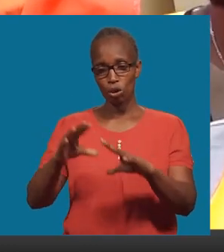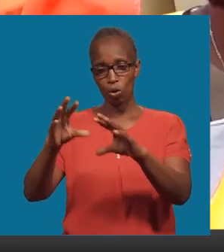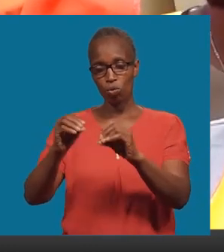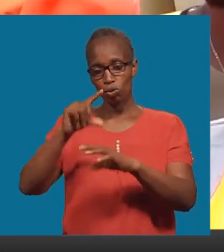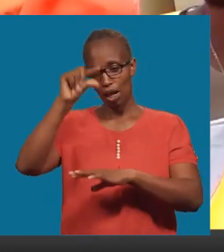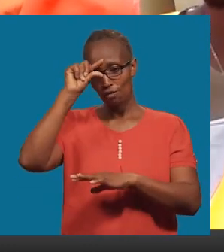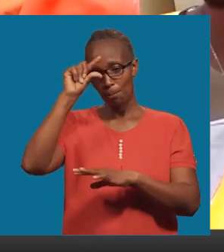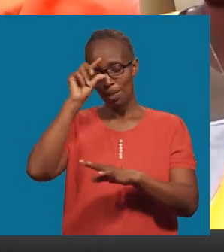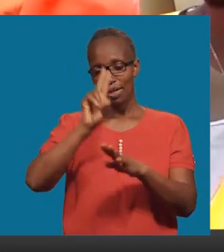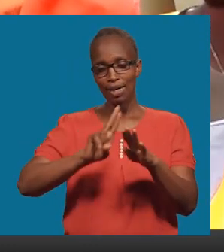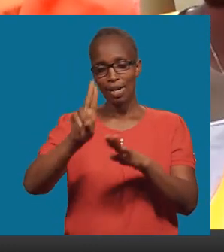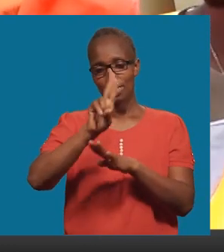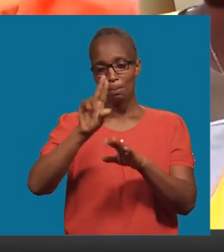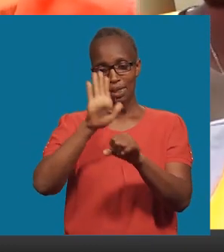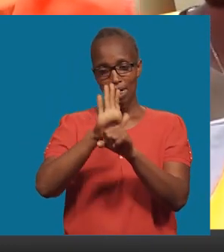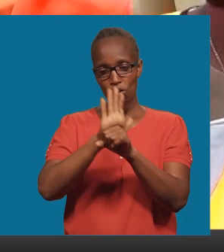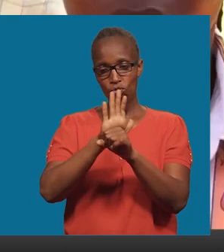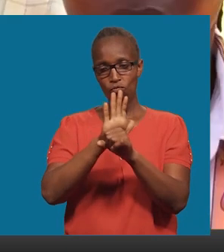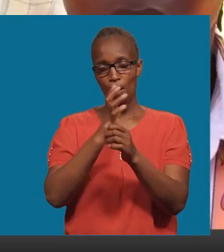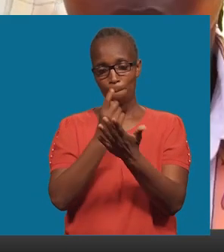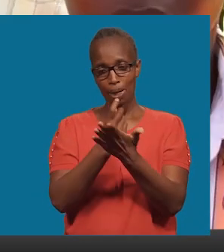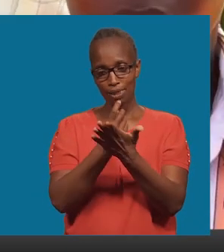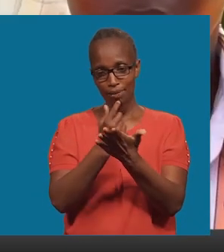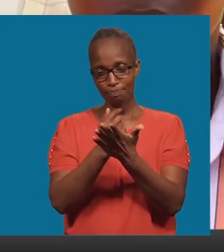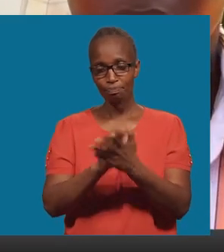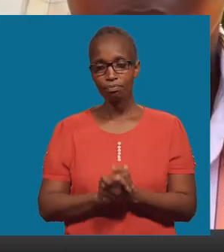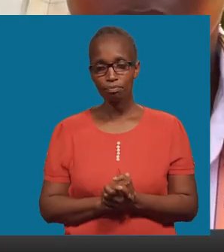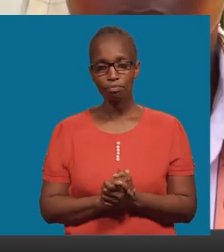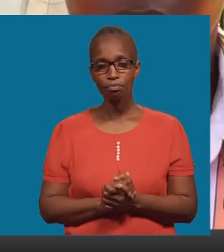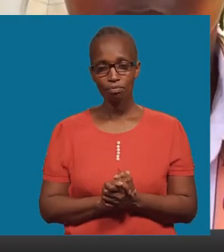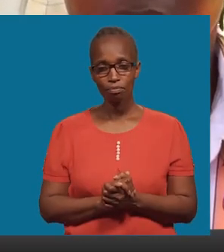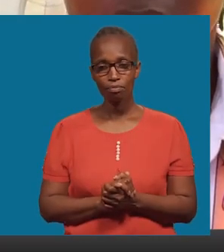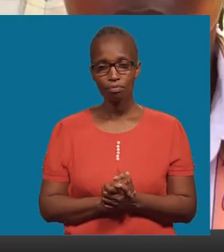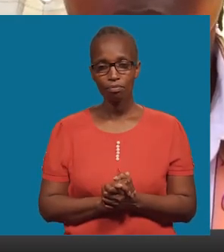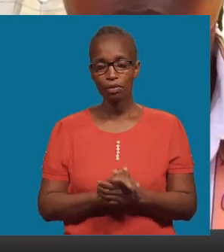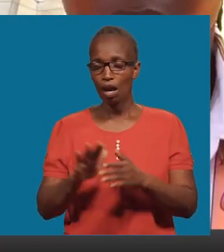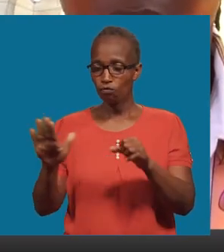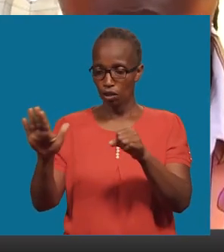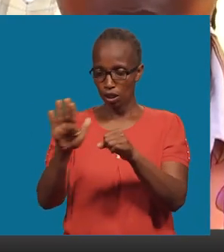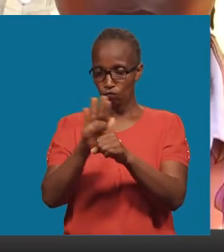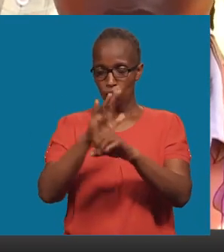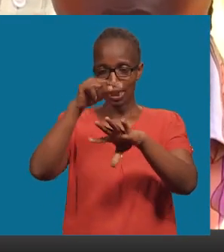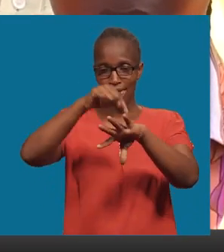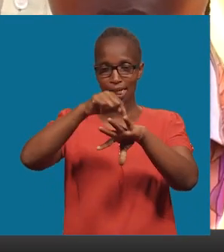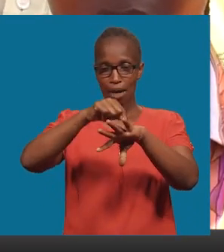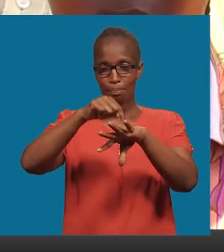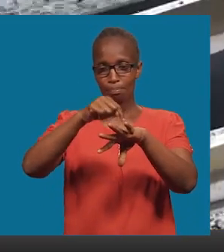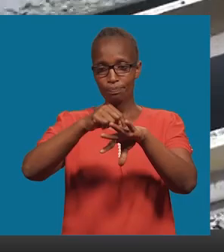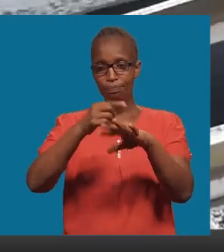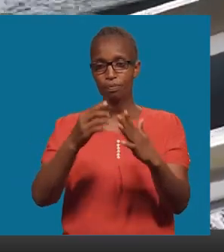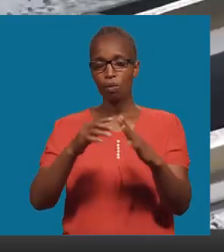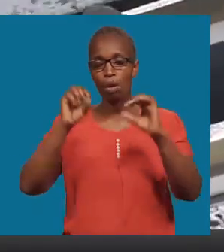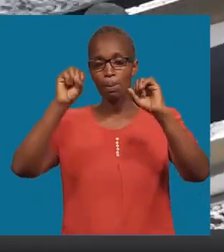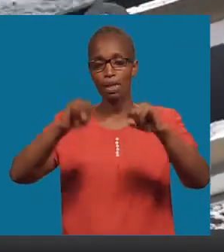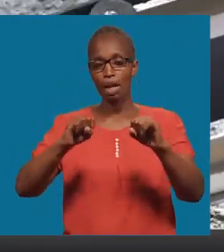more in terms of doing these bitumen roads. Throughout the time, we have been enabled and